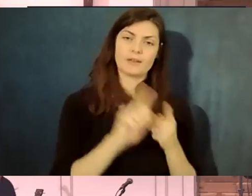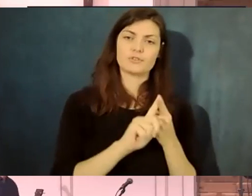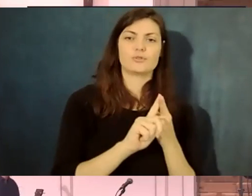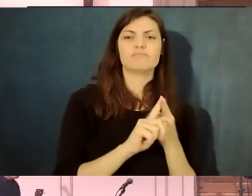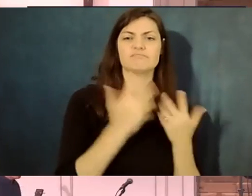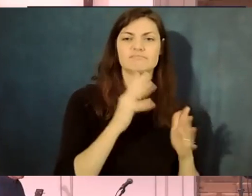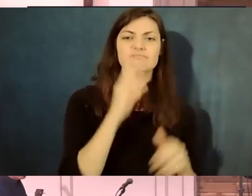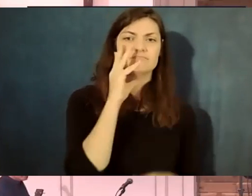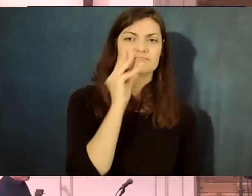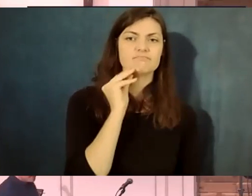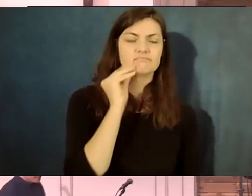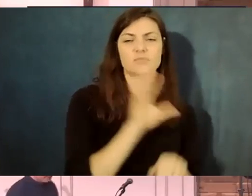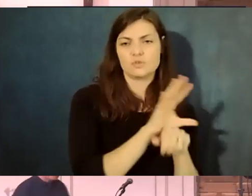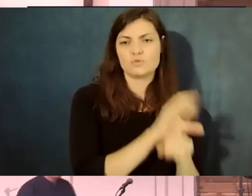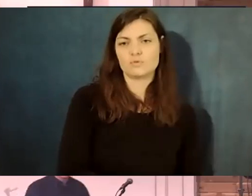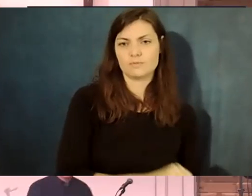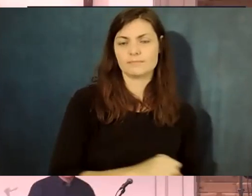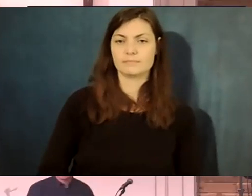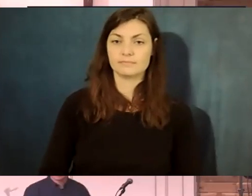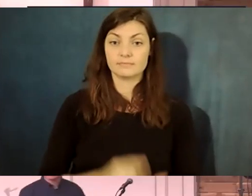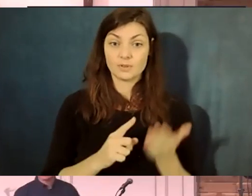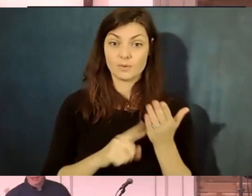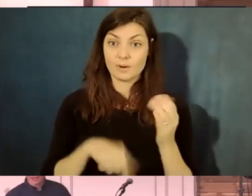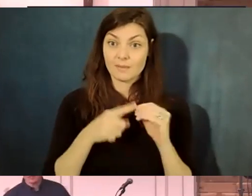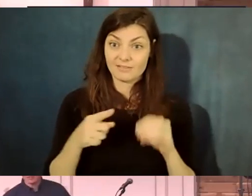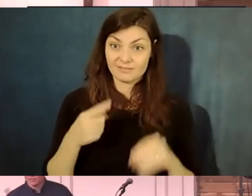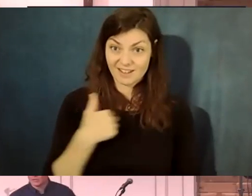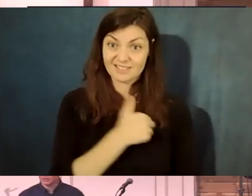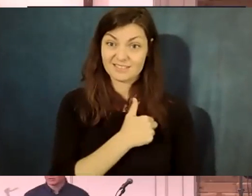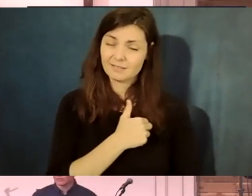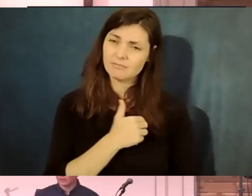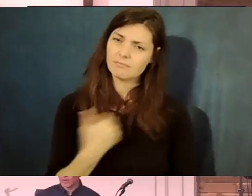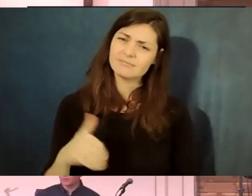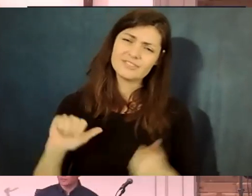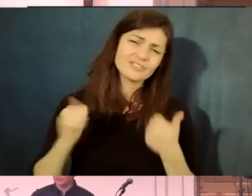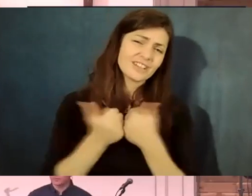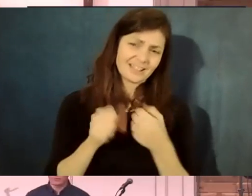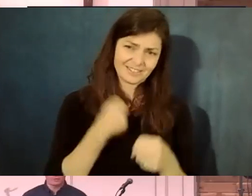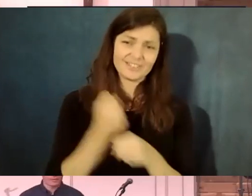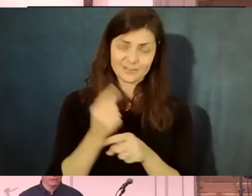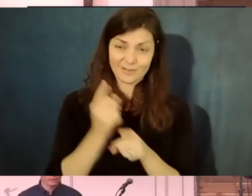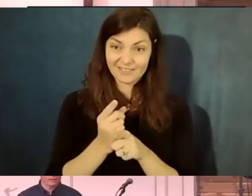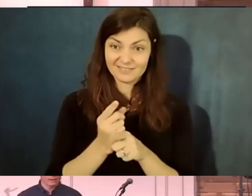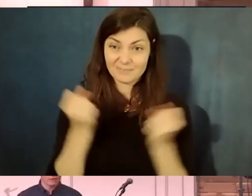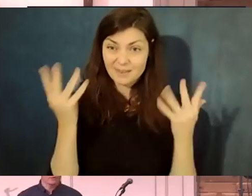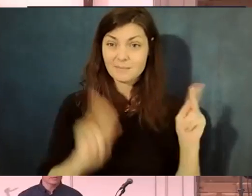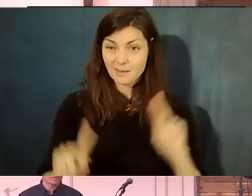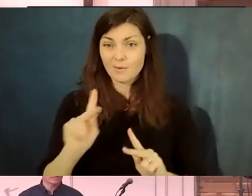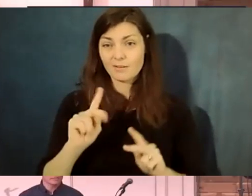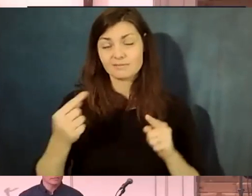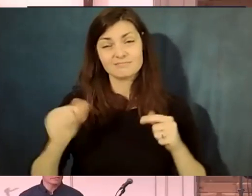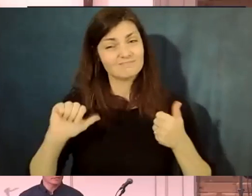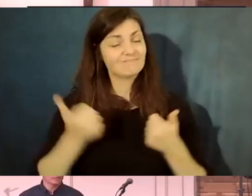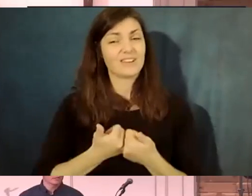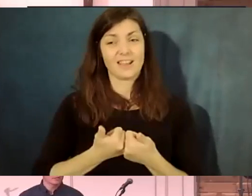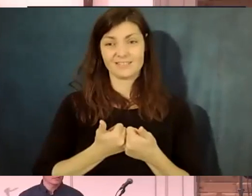What about us? This has been a challenging year for a lot of people. Would you agree with that? Really